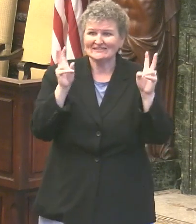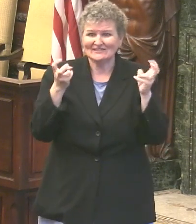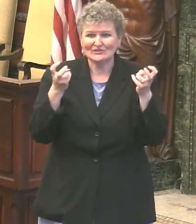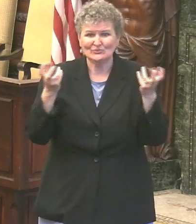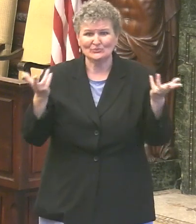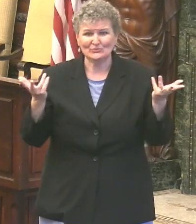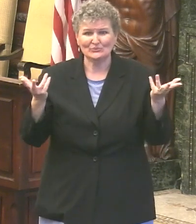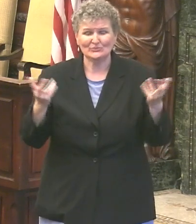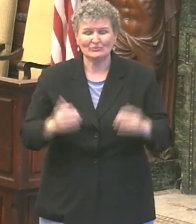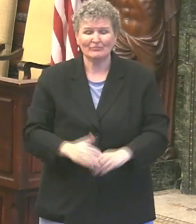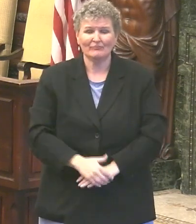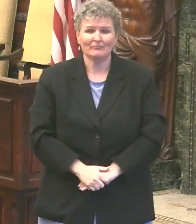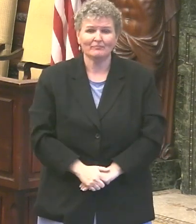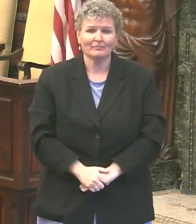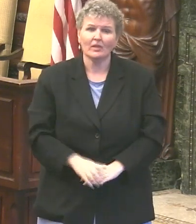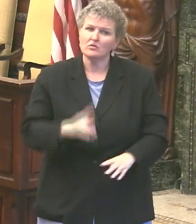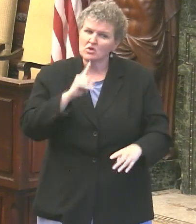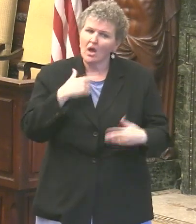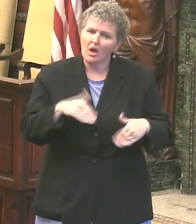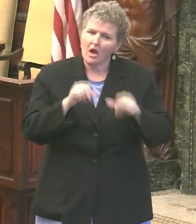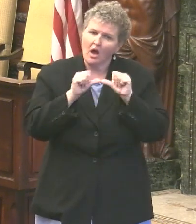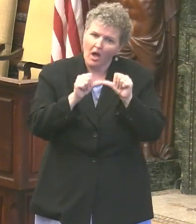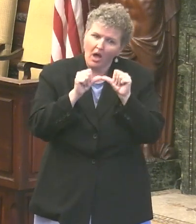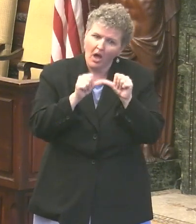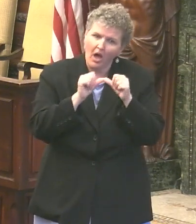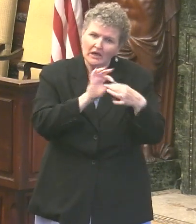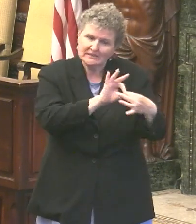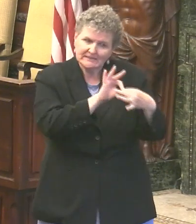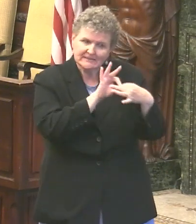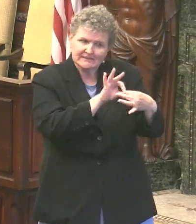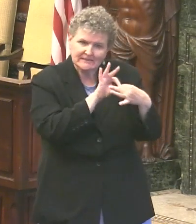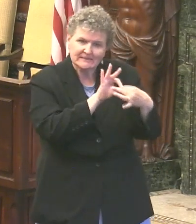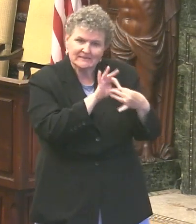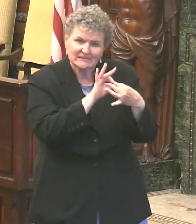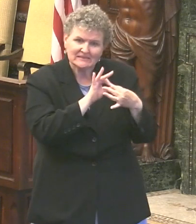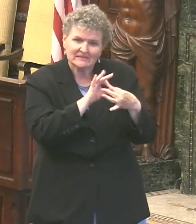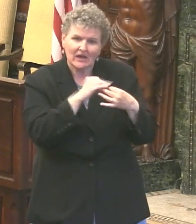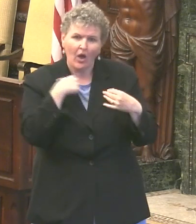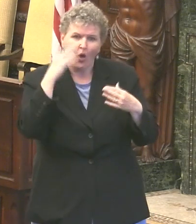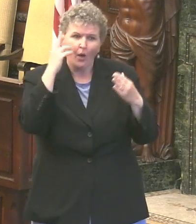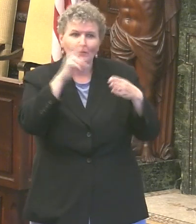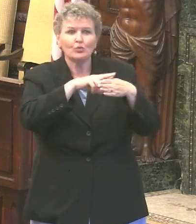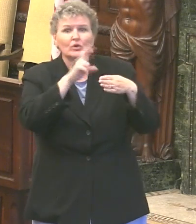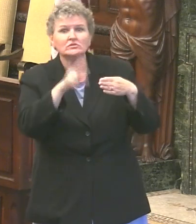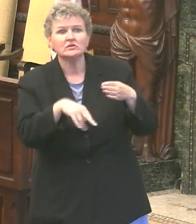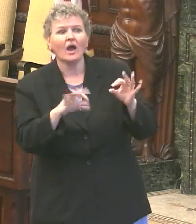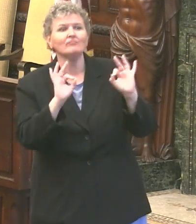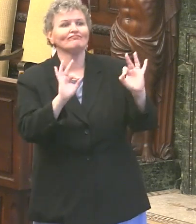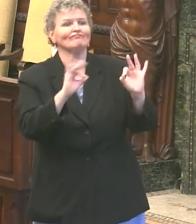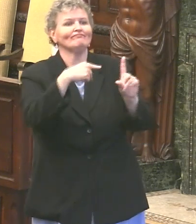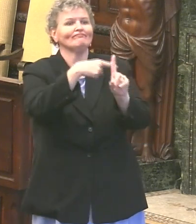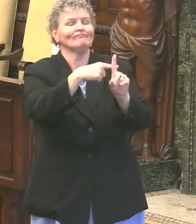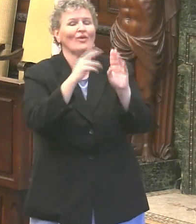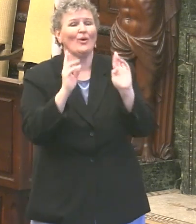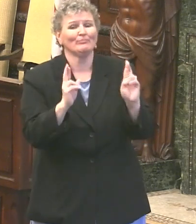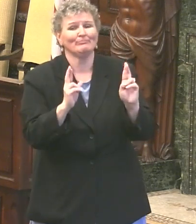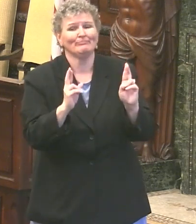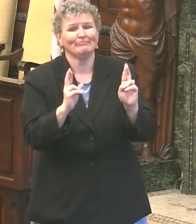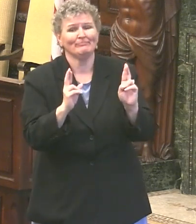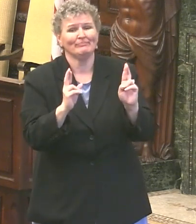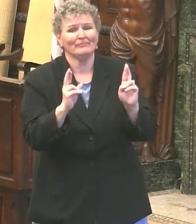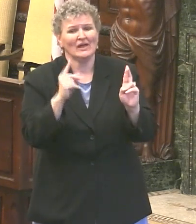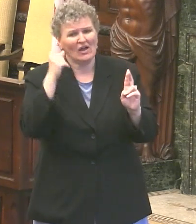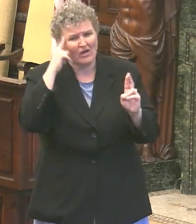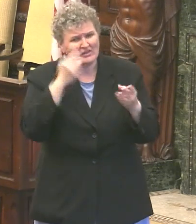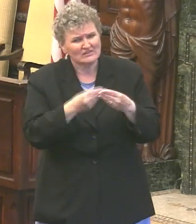this a ongoing working relationship, and hopefully good will come out of it. When do you think that it may be resolved in the encampment? Don't